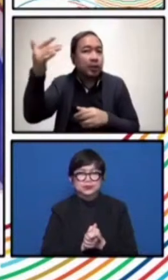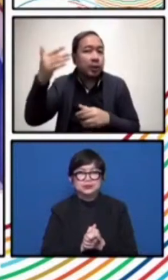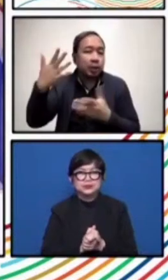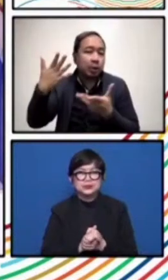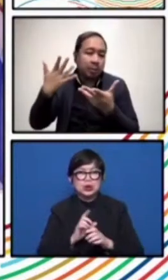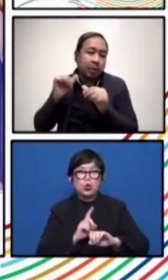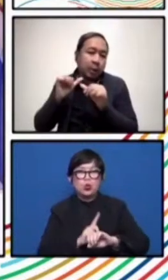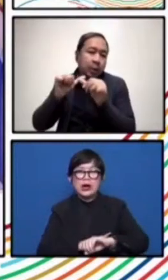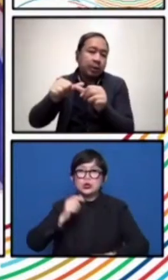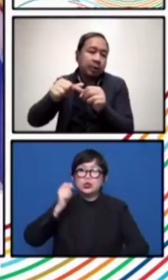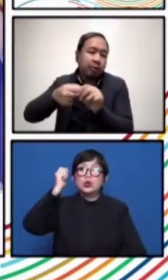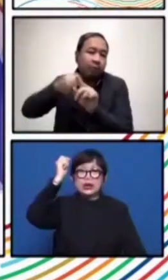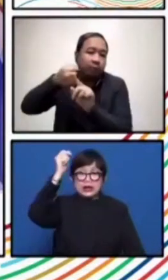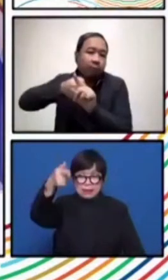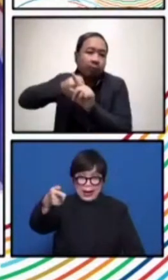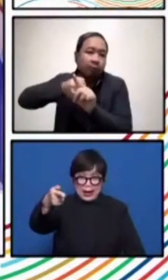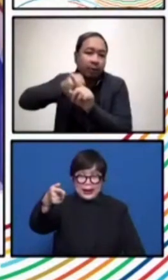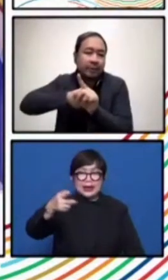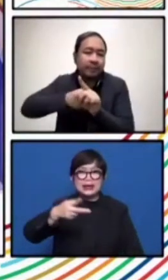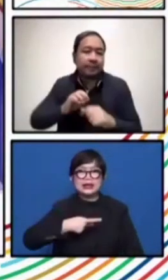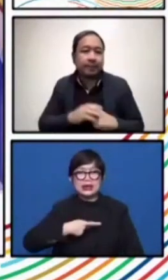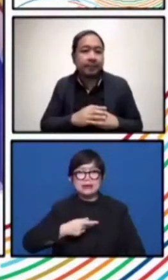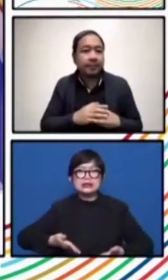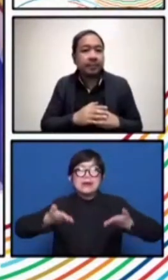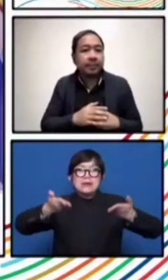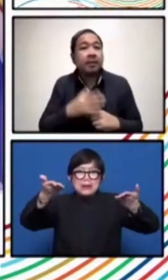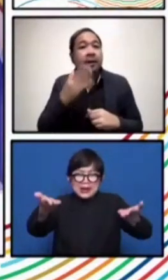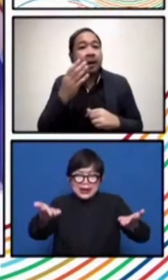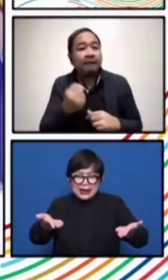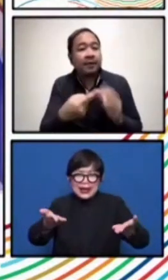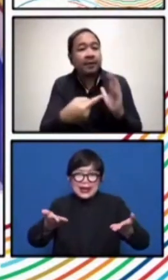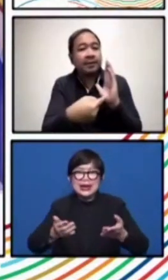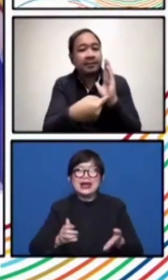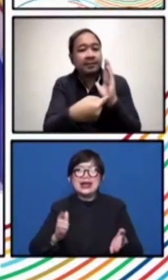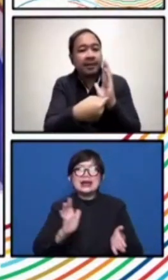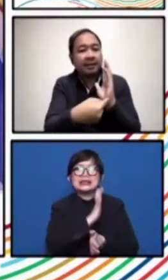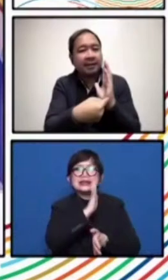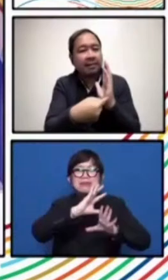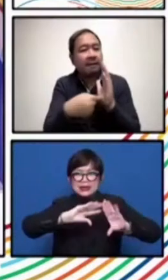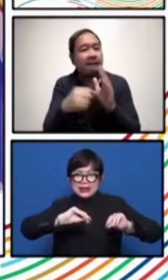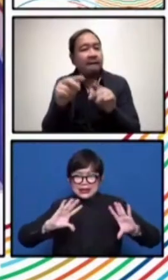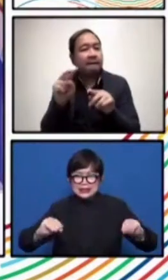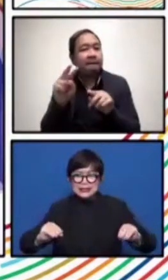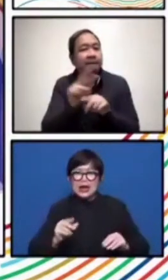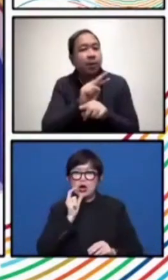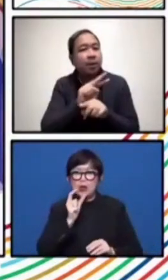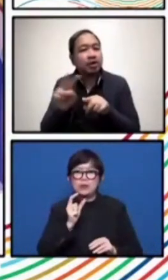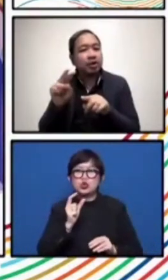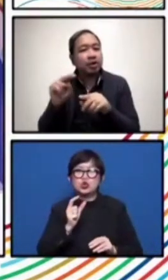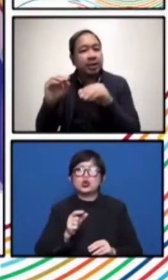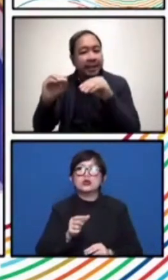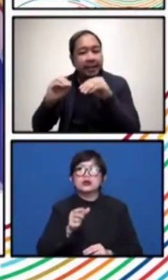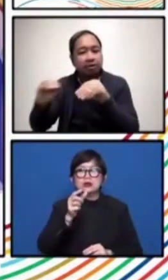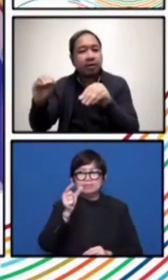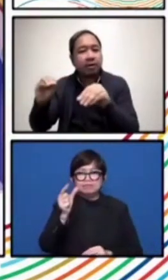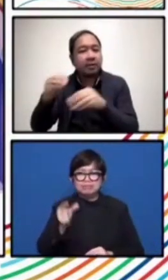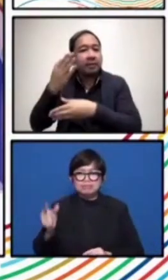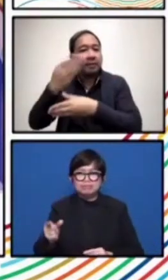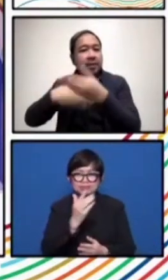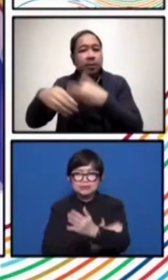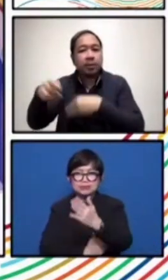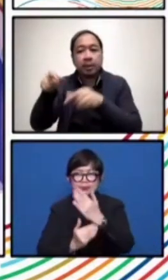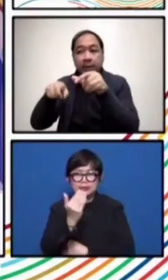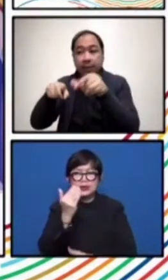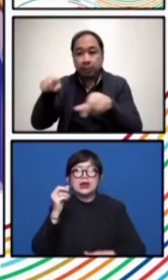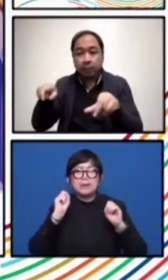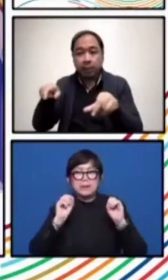um we have what we call the technical and vocational education targeted for pwds at school and education